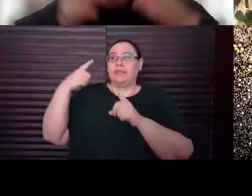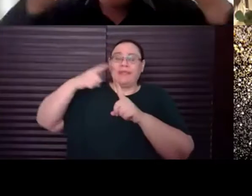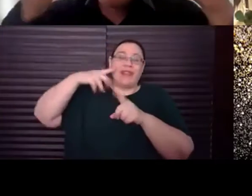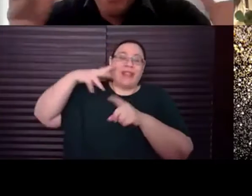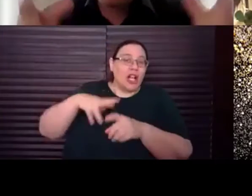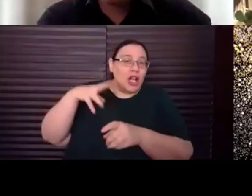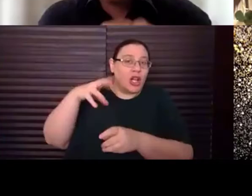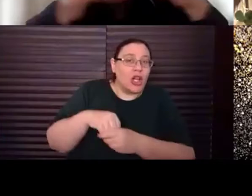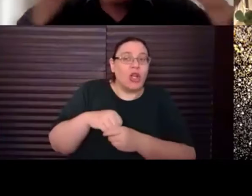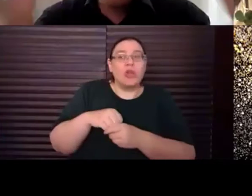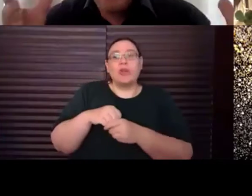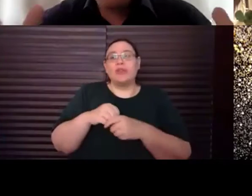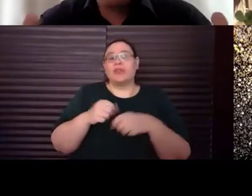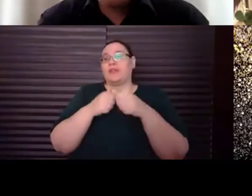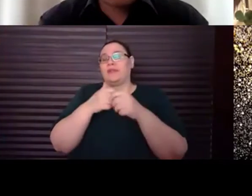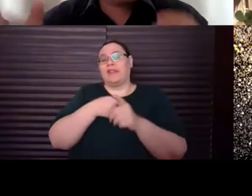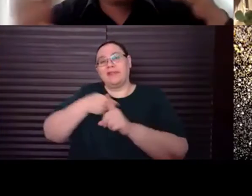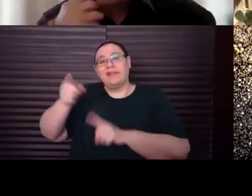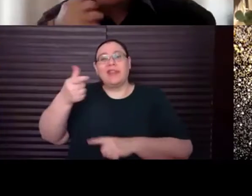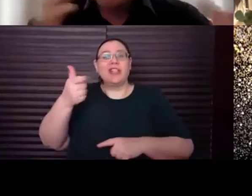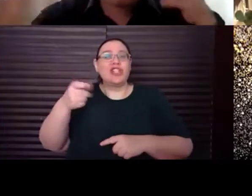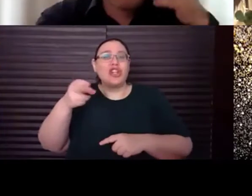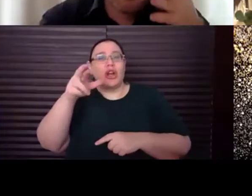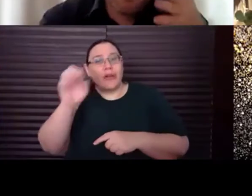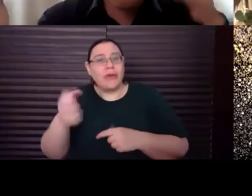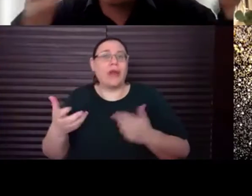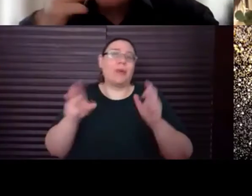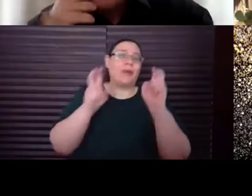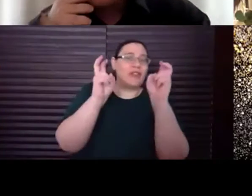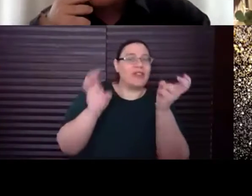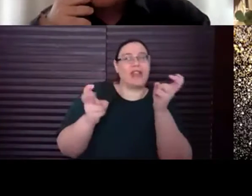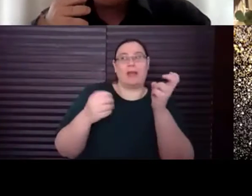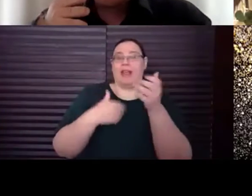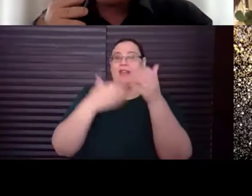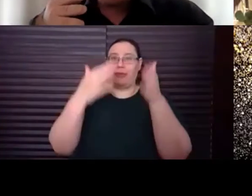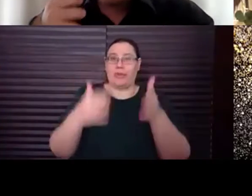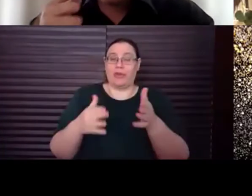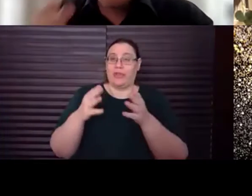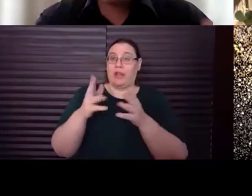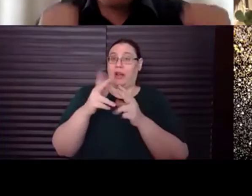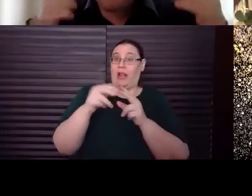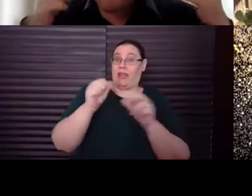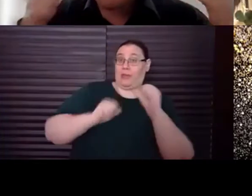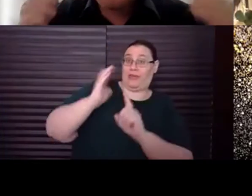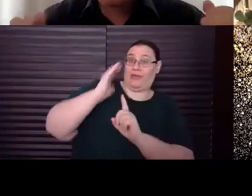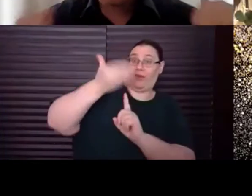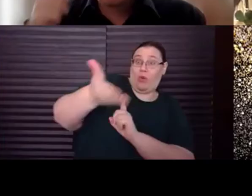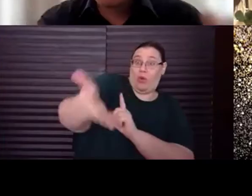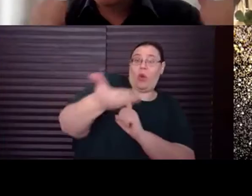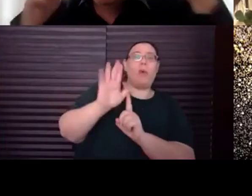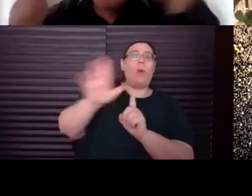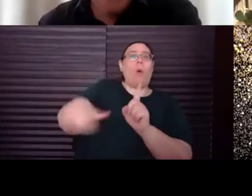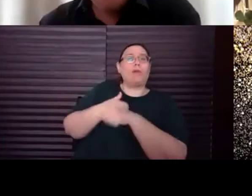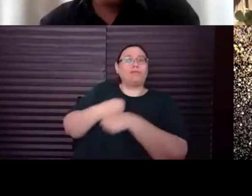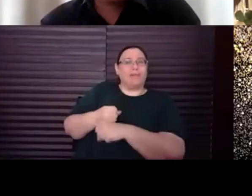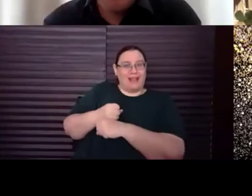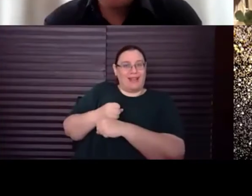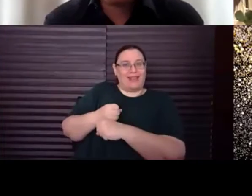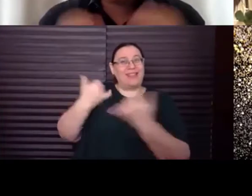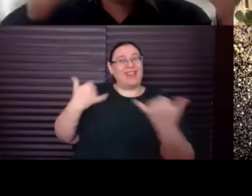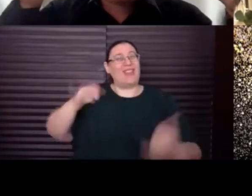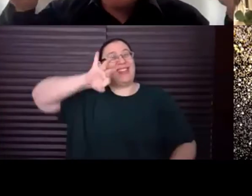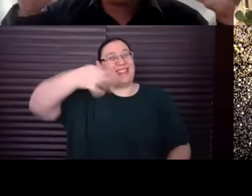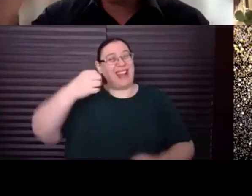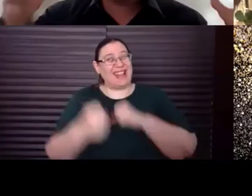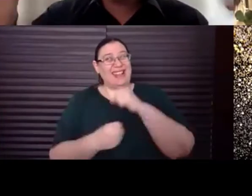follow a genre, a theme, and then just have somebody in front of or behind the camera. Now we're going into year 9 in